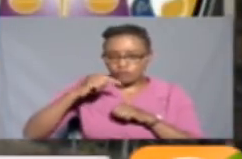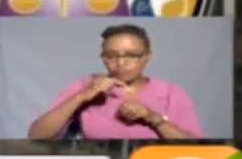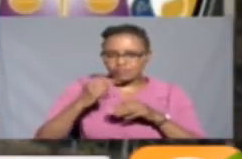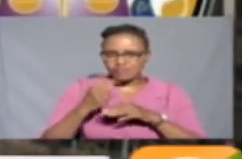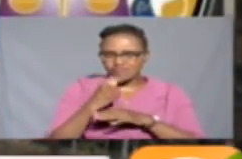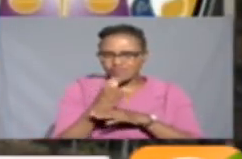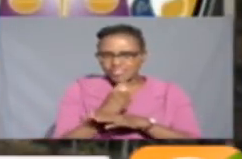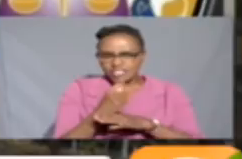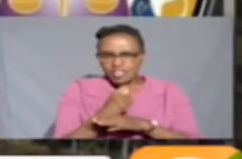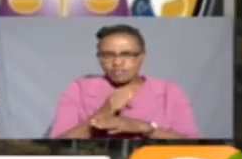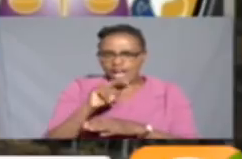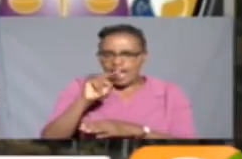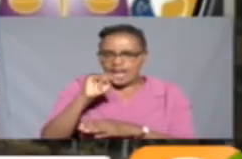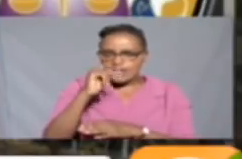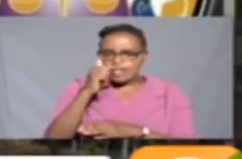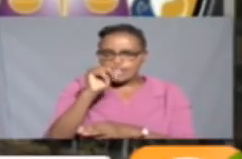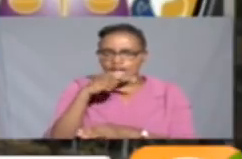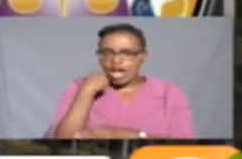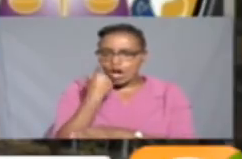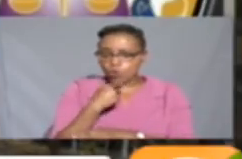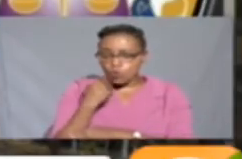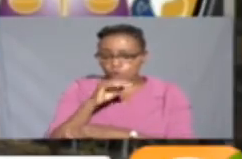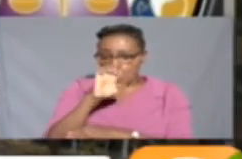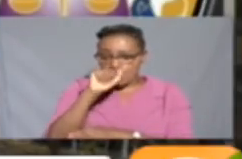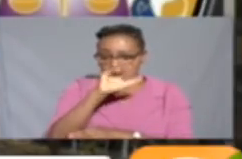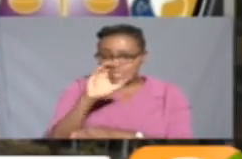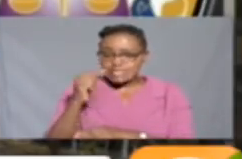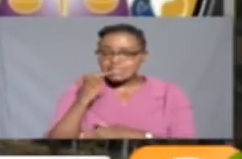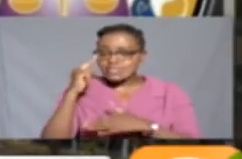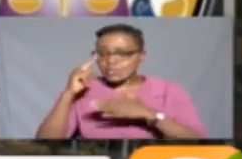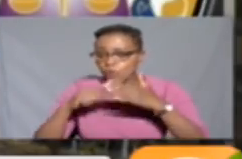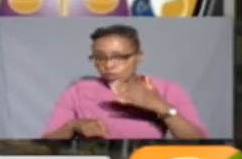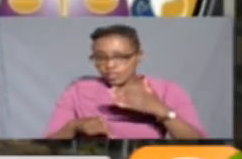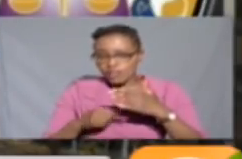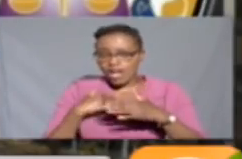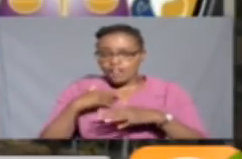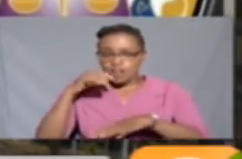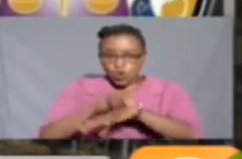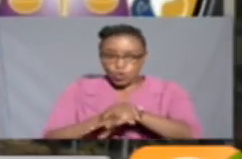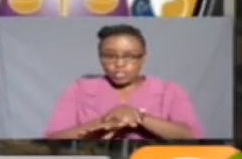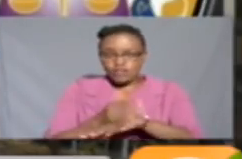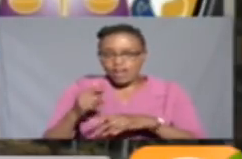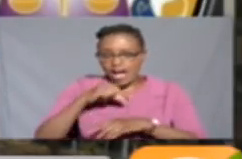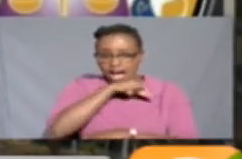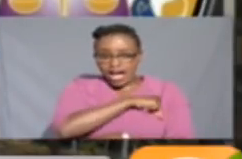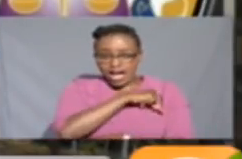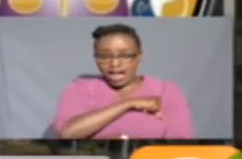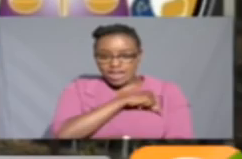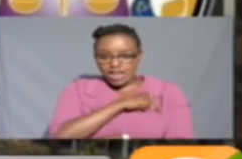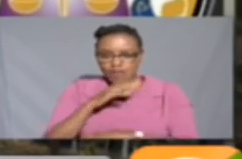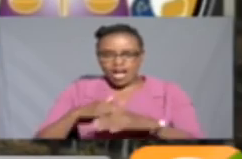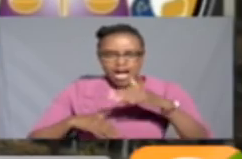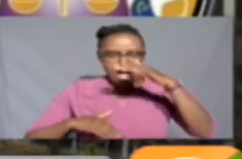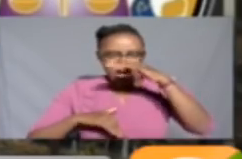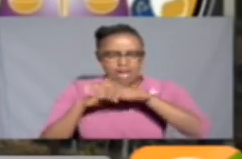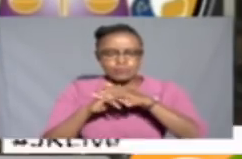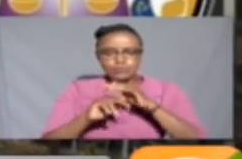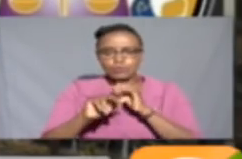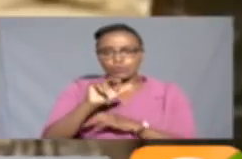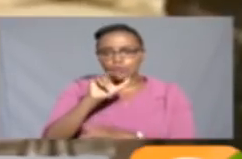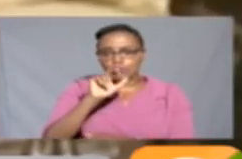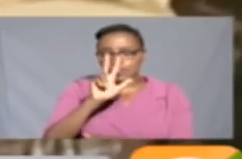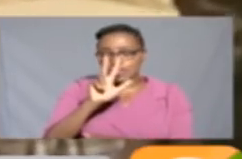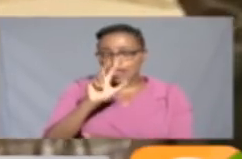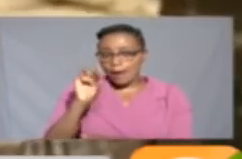Training Authority, NITA, who according to EACC is said to have received irregular allowances amounting to 3 million